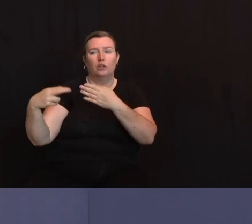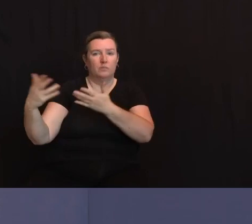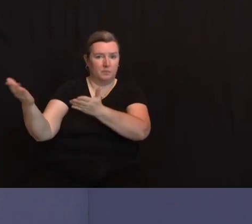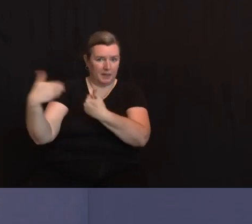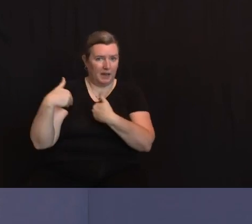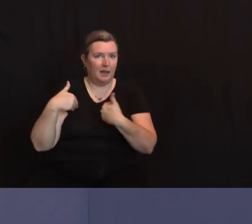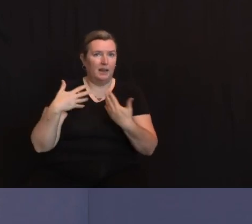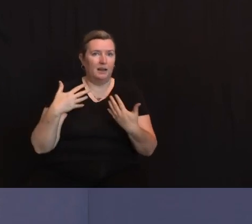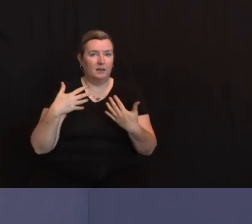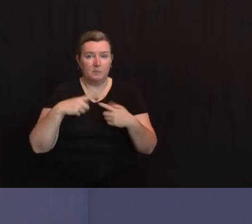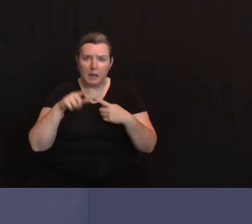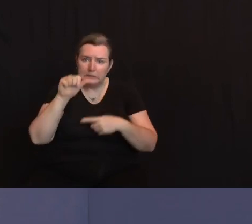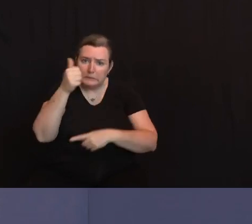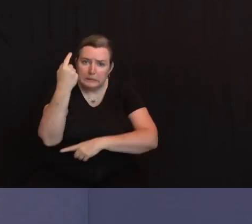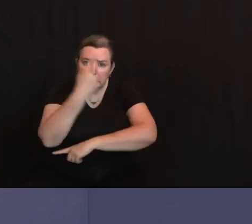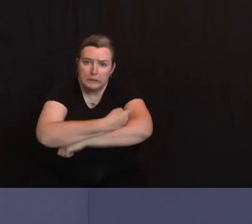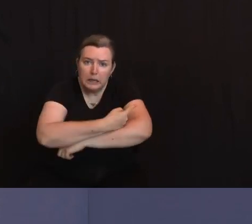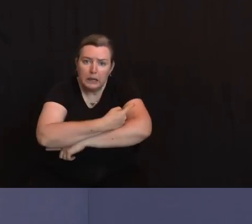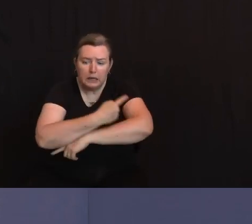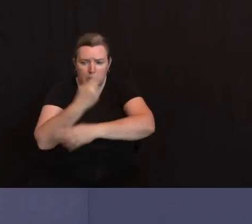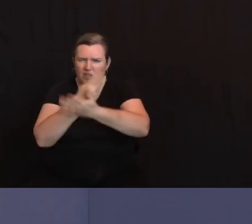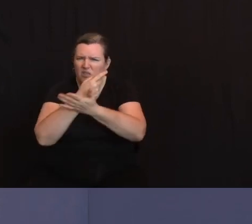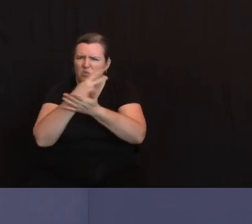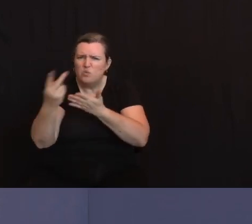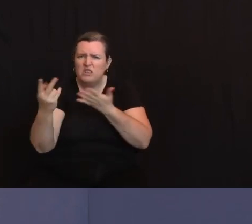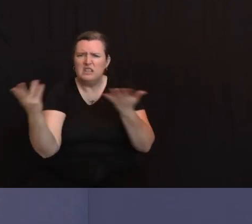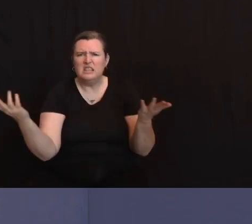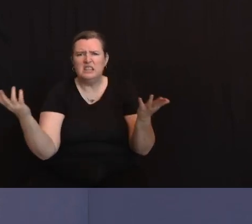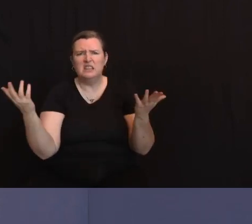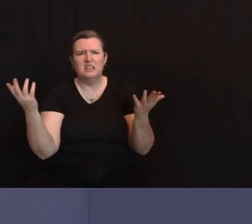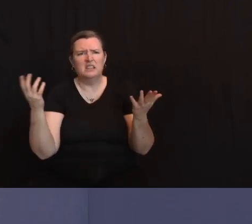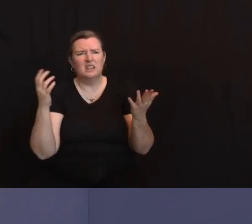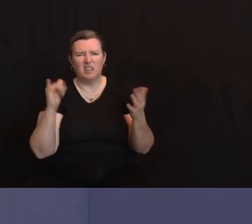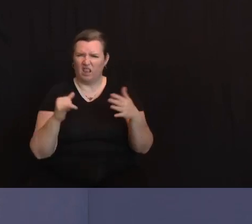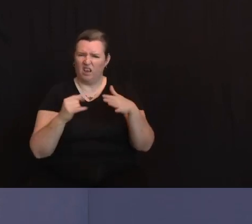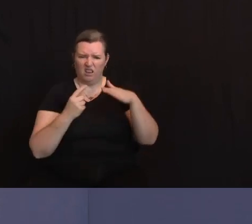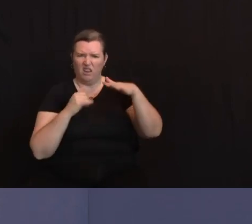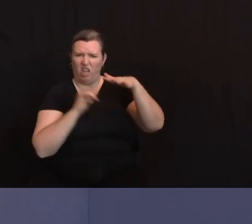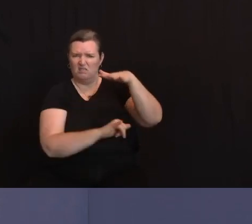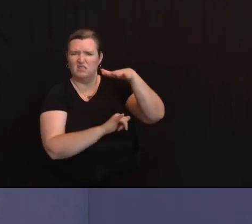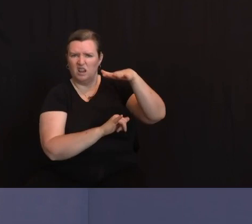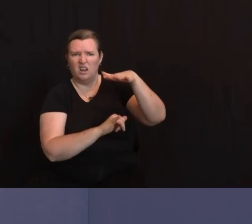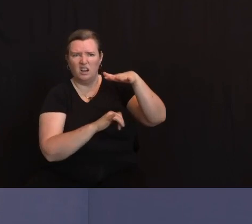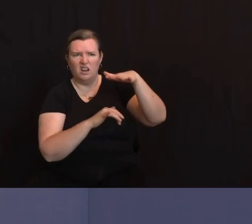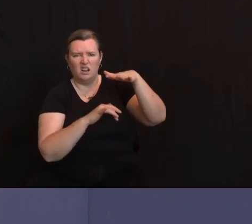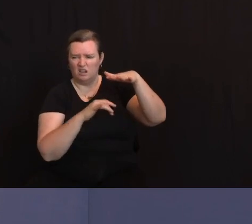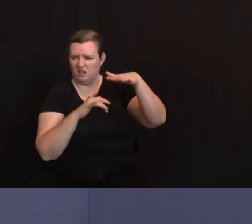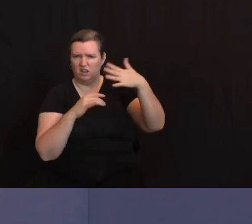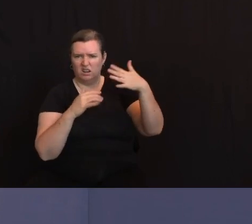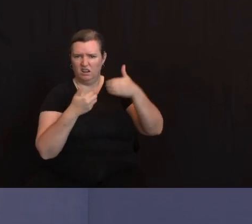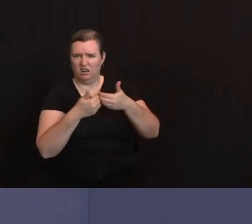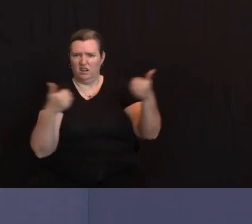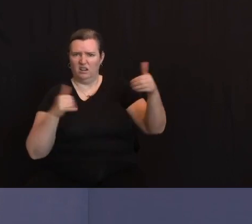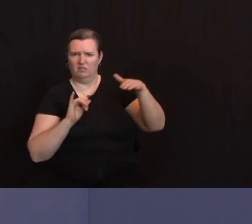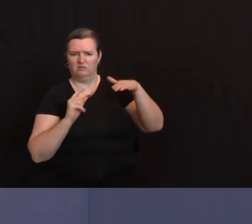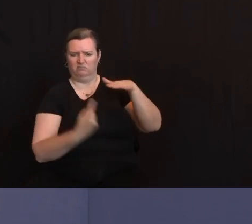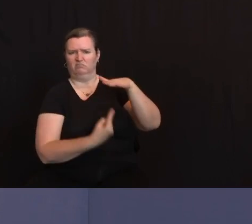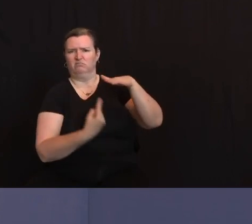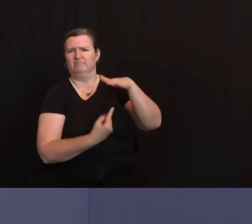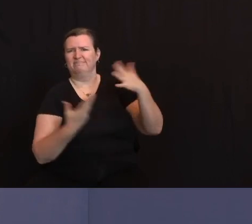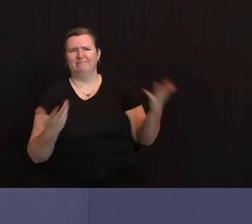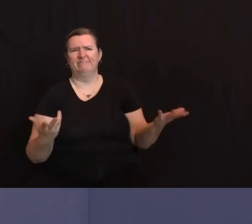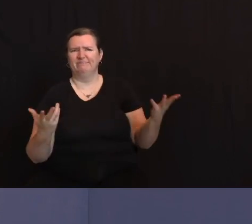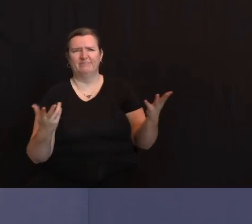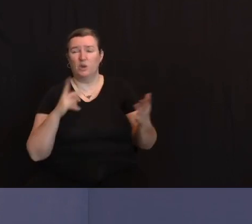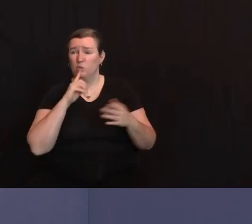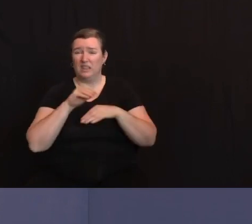days, that's the quarantine period. And it is affecting everything else we do, the